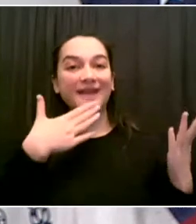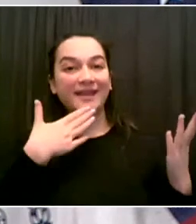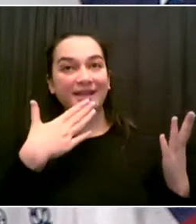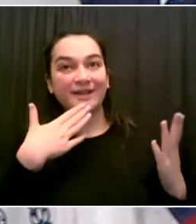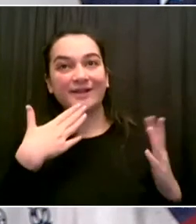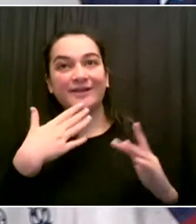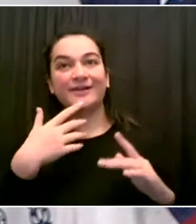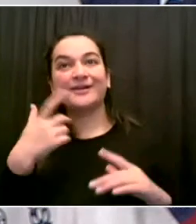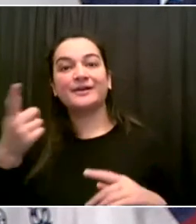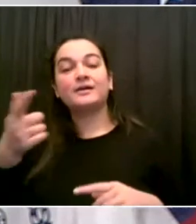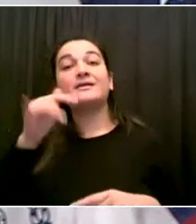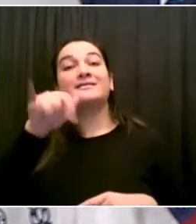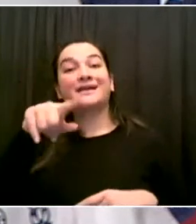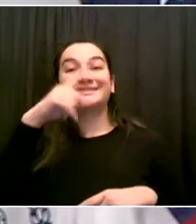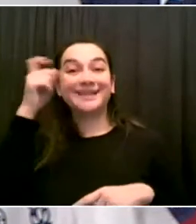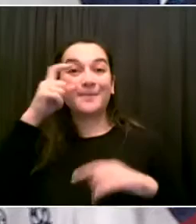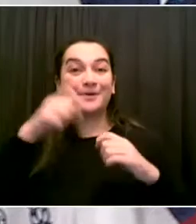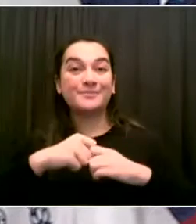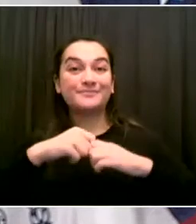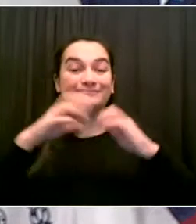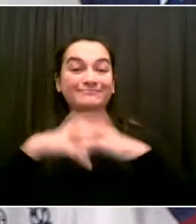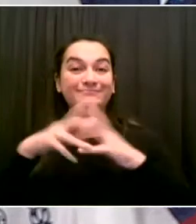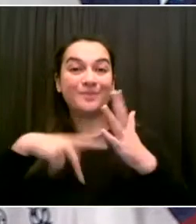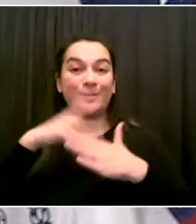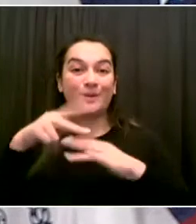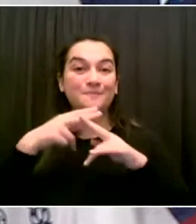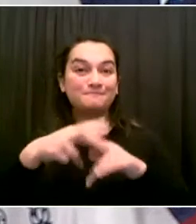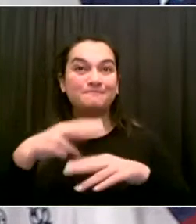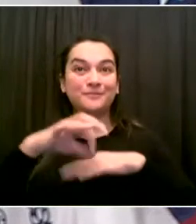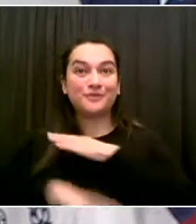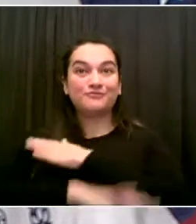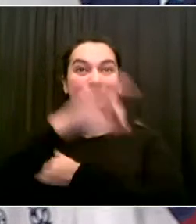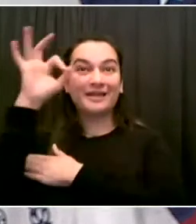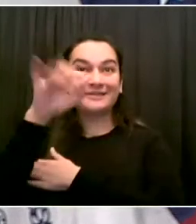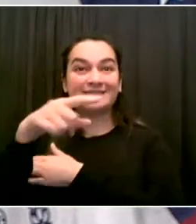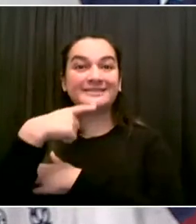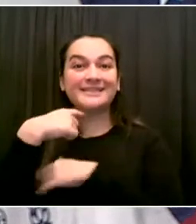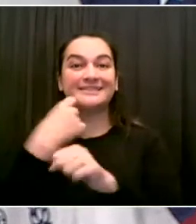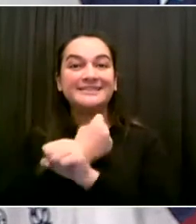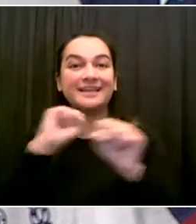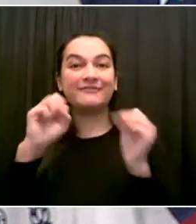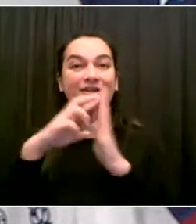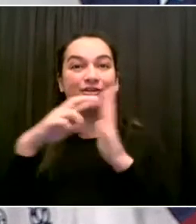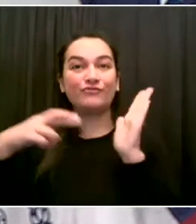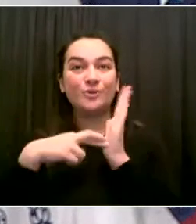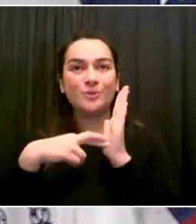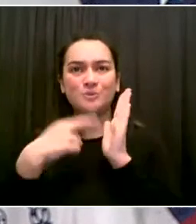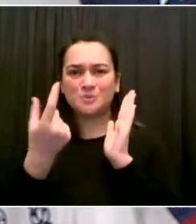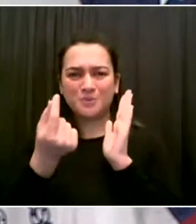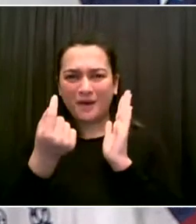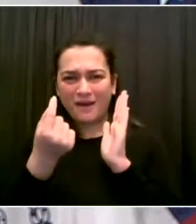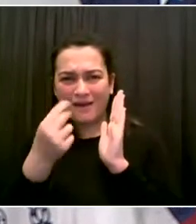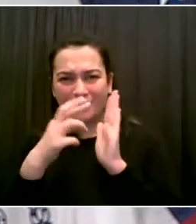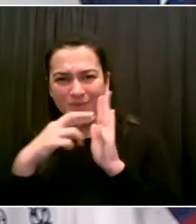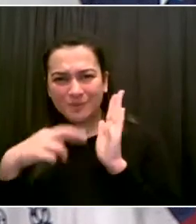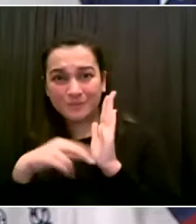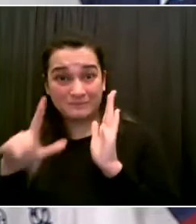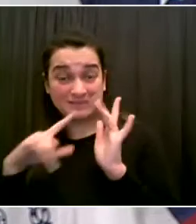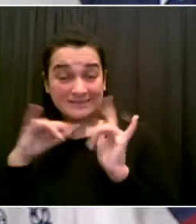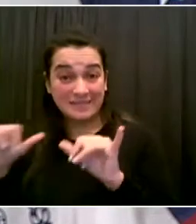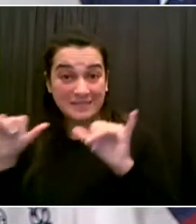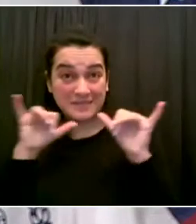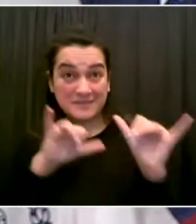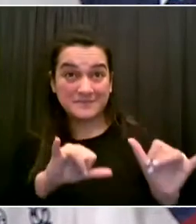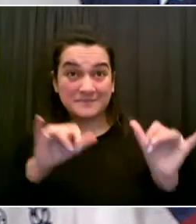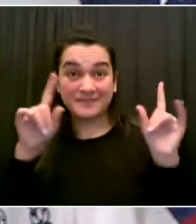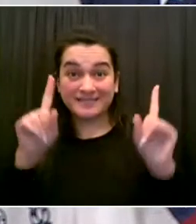safety protocols, and I'm just wondering what those will look like. Will they follow the same testing and closure procedures